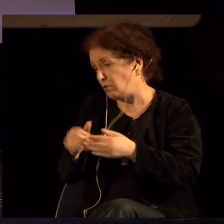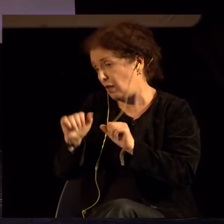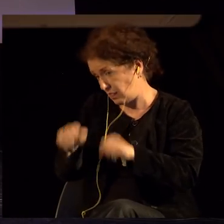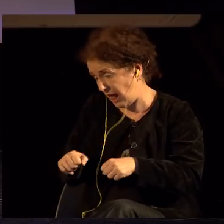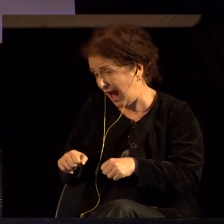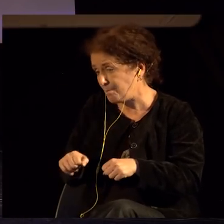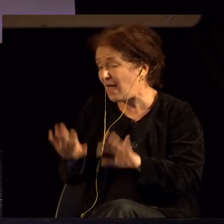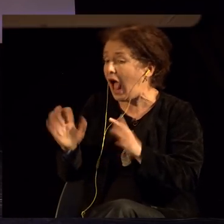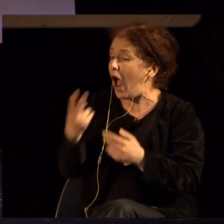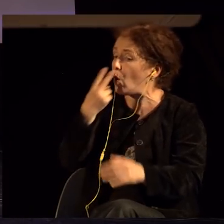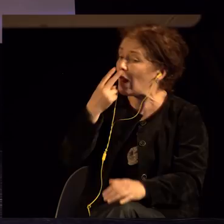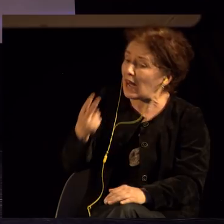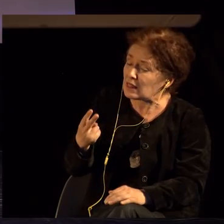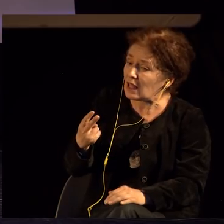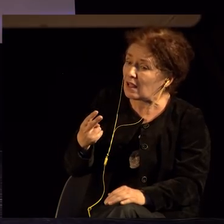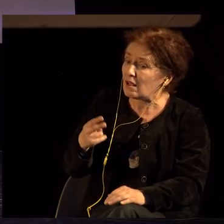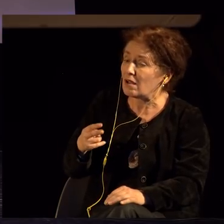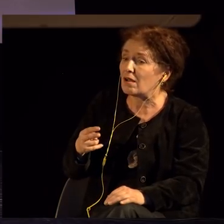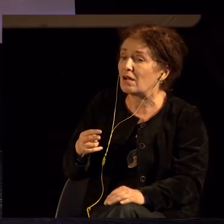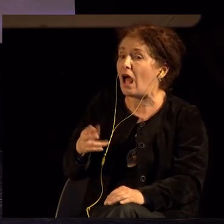if you should take a break or if you should stop.